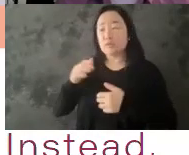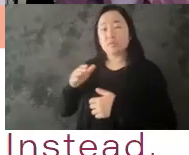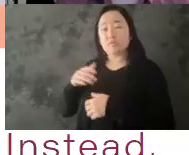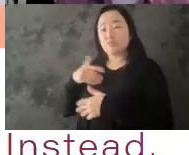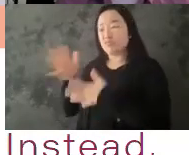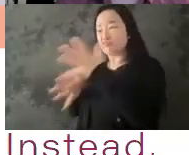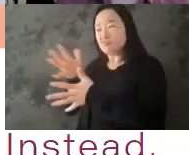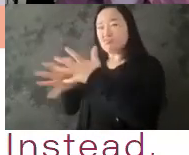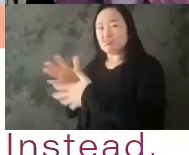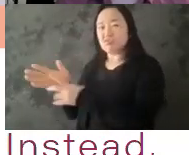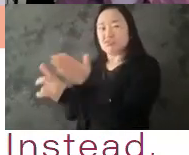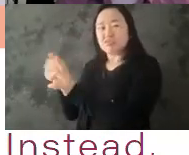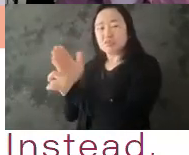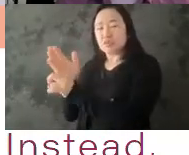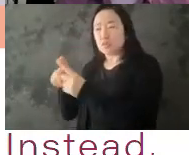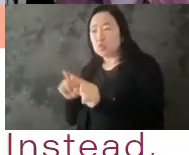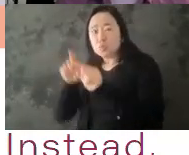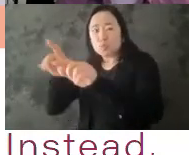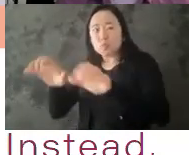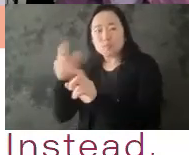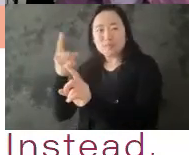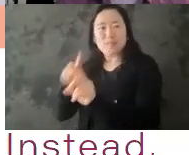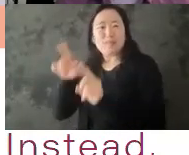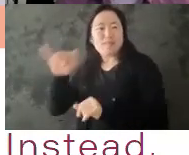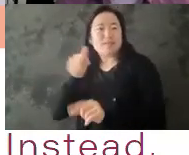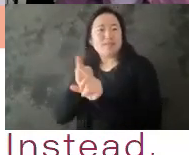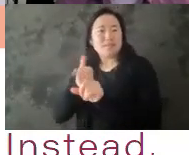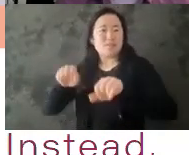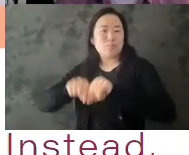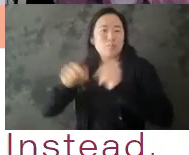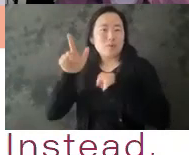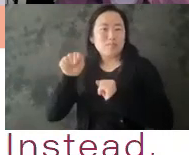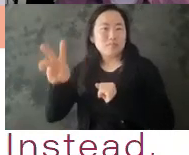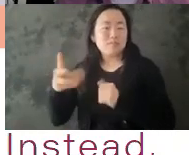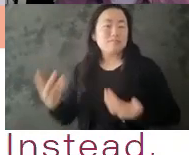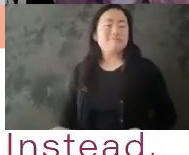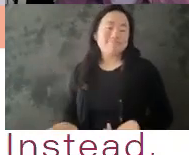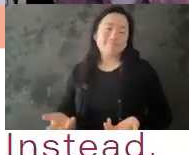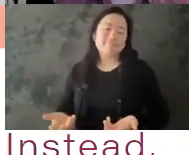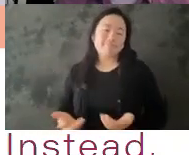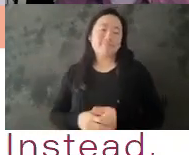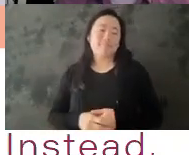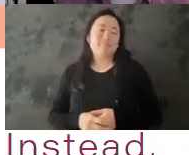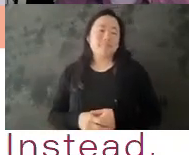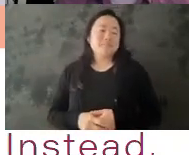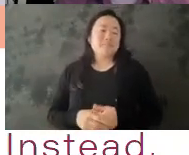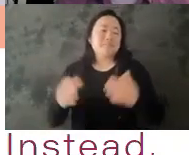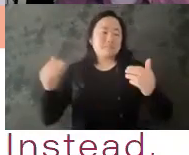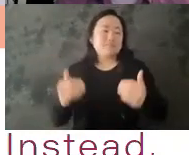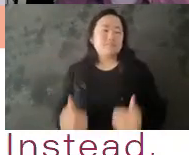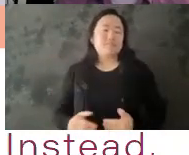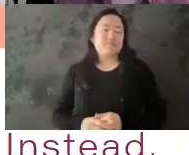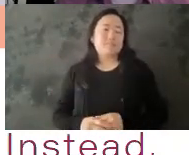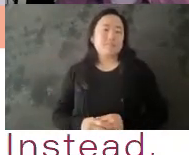So recognizing that survivors might be just as involved for that reason. And then we also know that